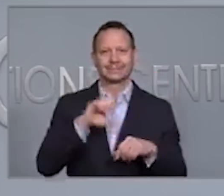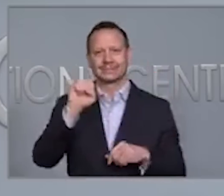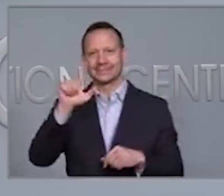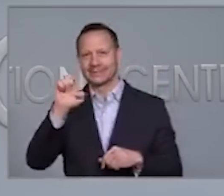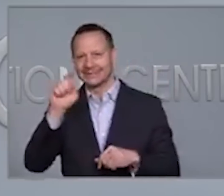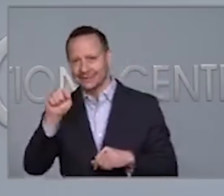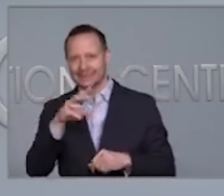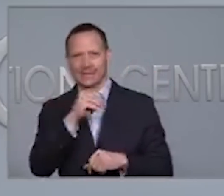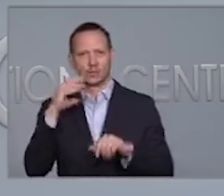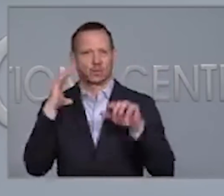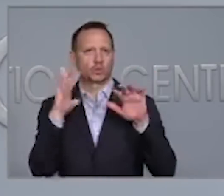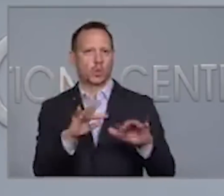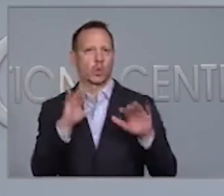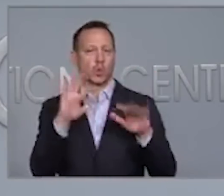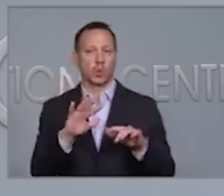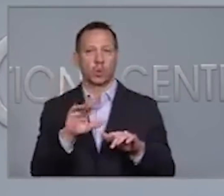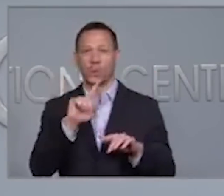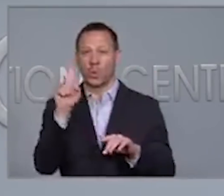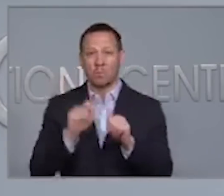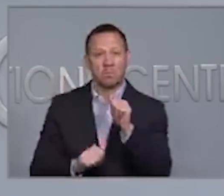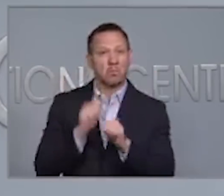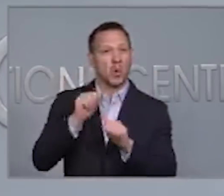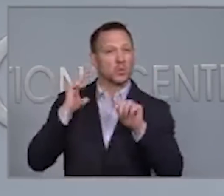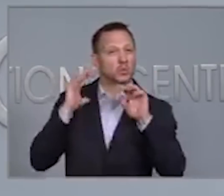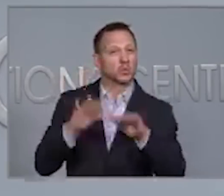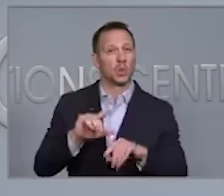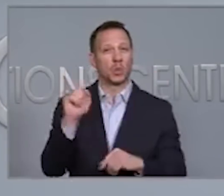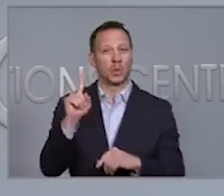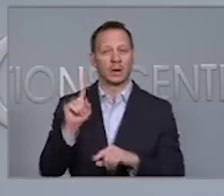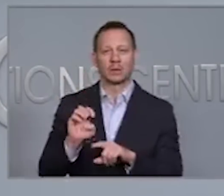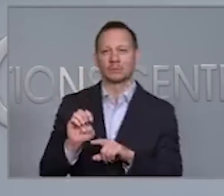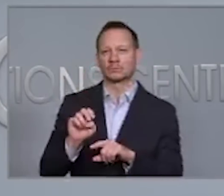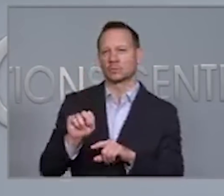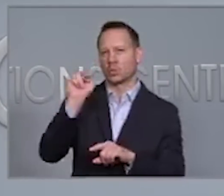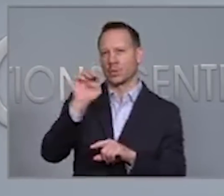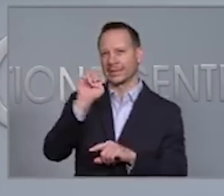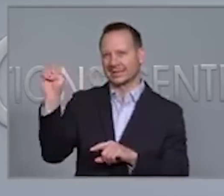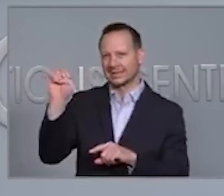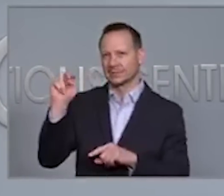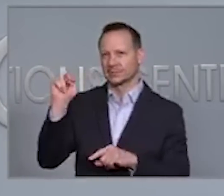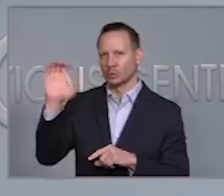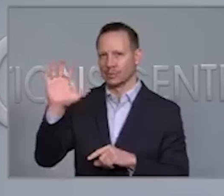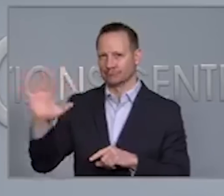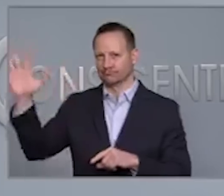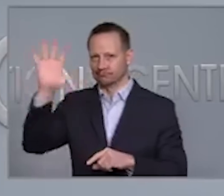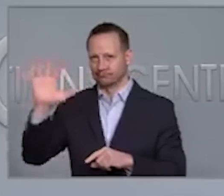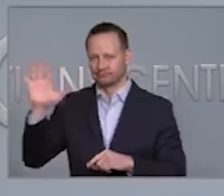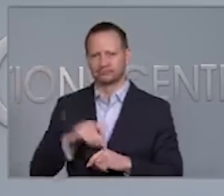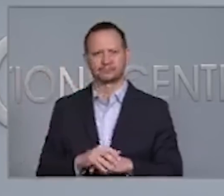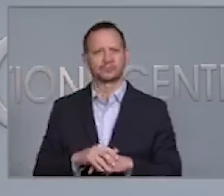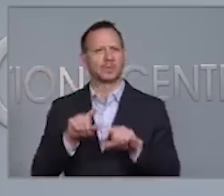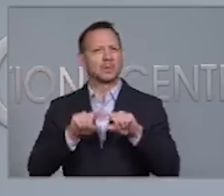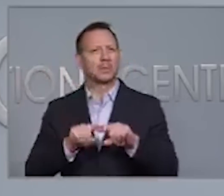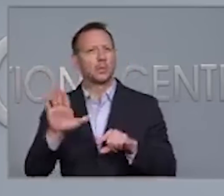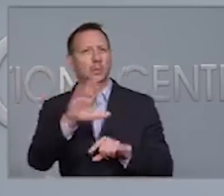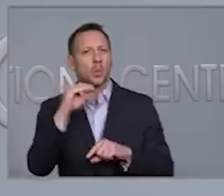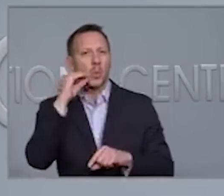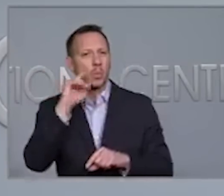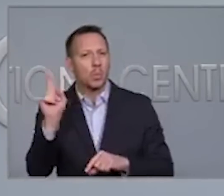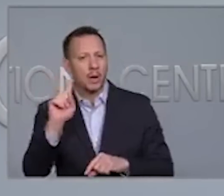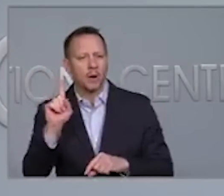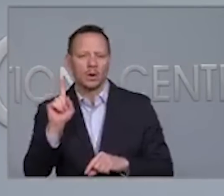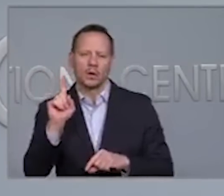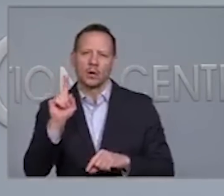heaviest snow is expected in northeastern North Carolina throughout tonight. Depending on where you are in the state, the storm will